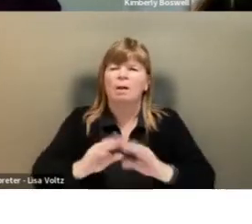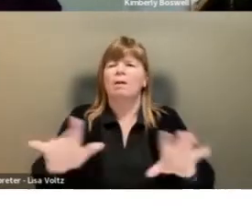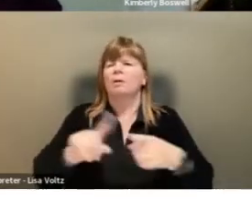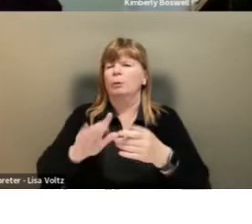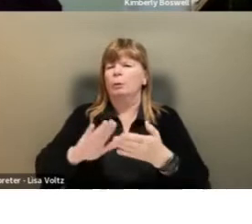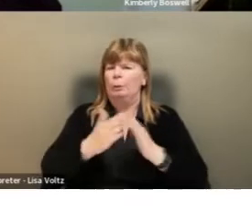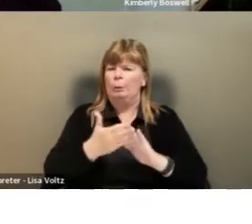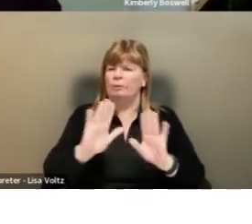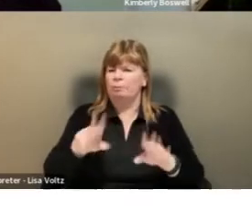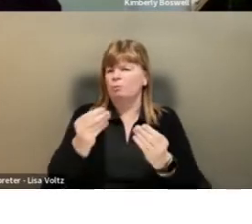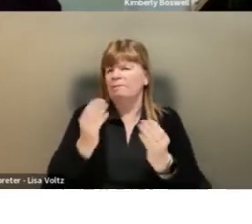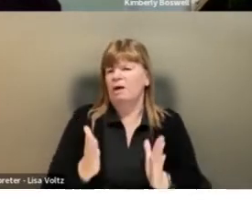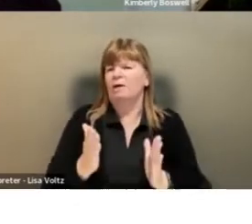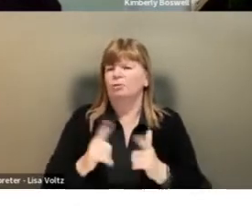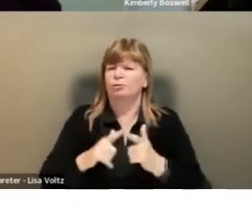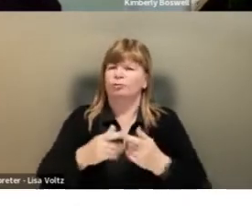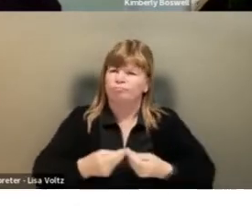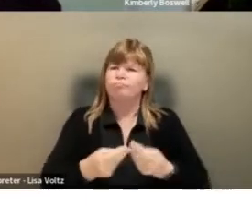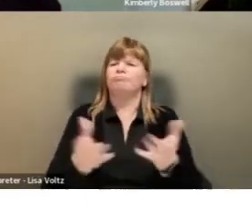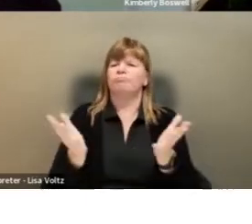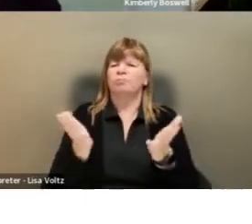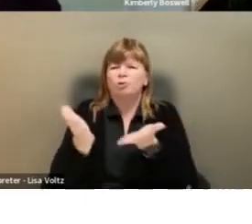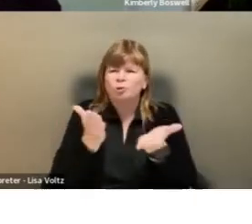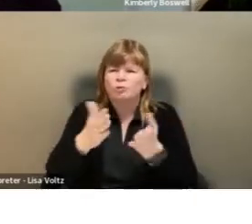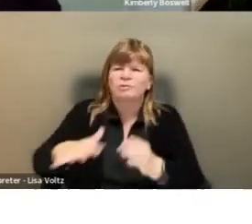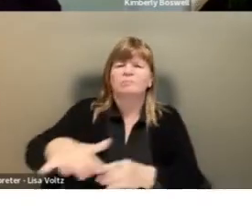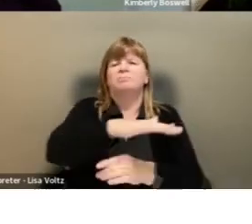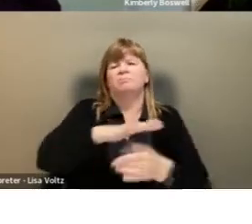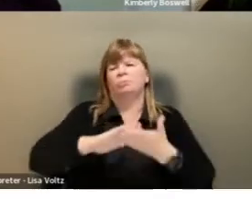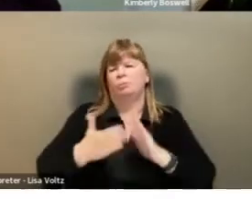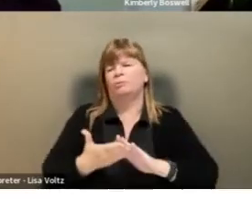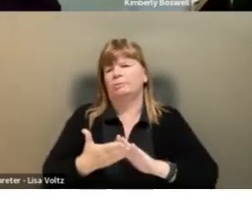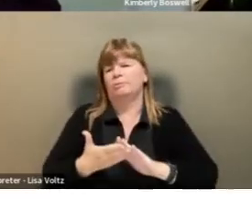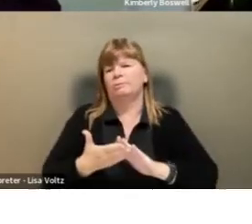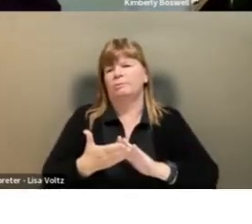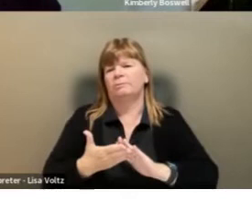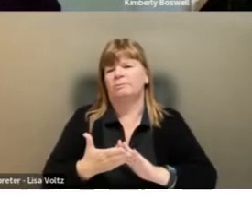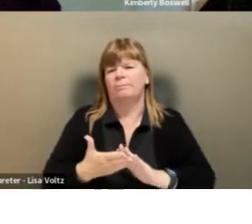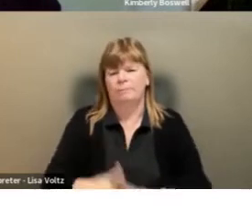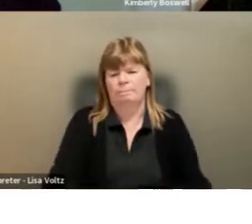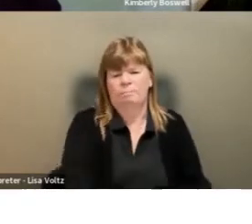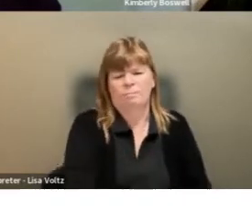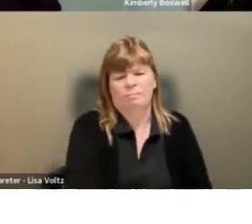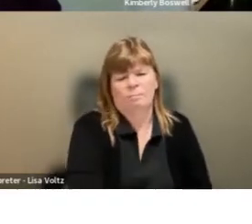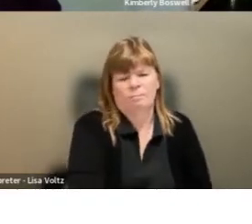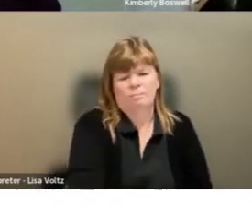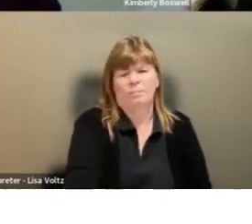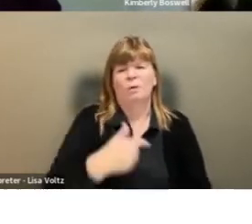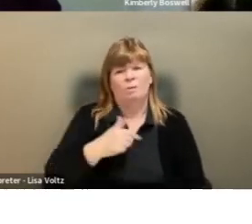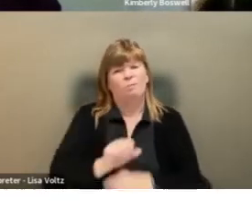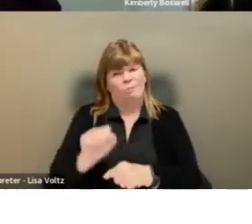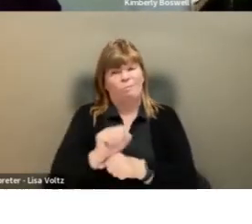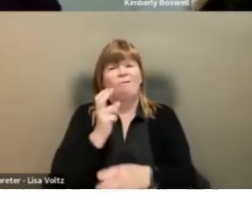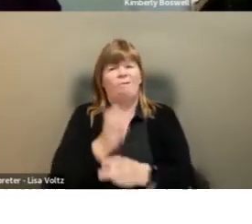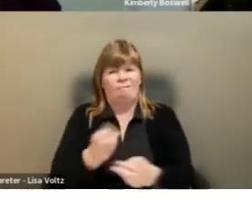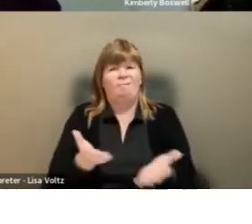providers to deliver those services in the community. And so we have worked really, really hard in Alabama